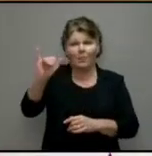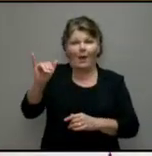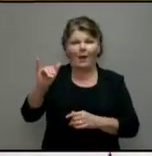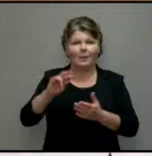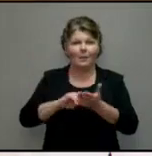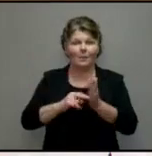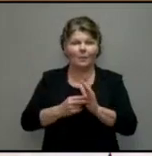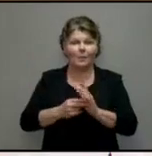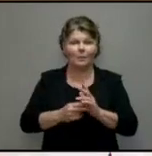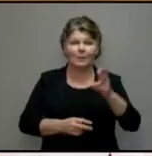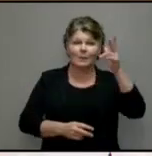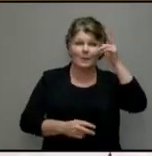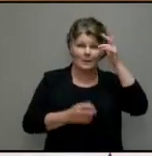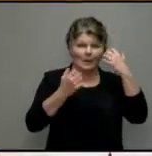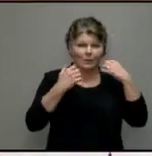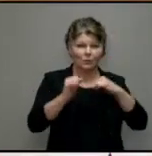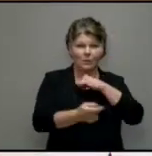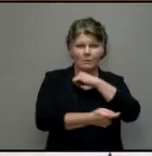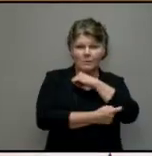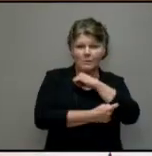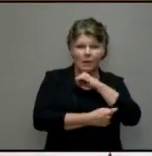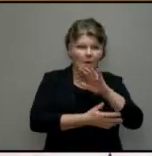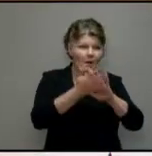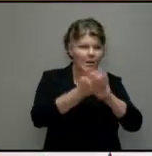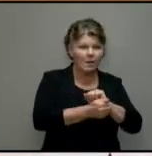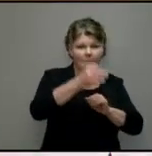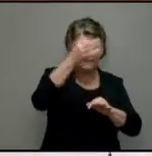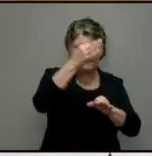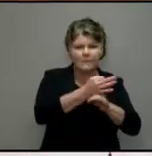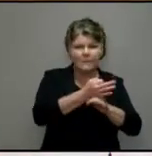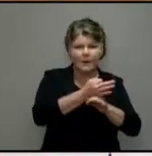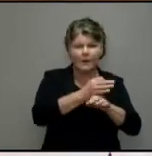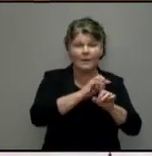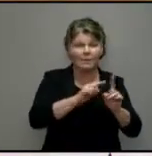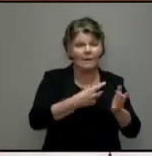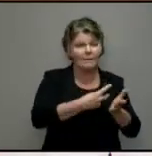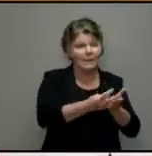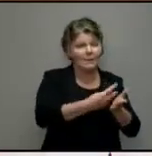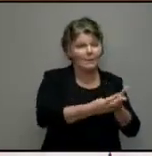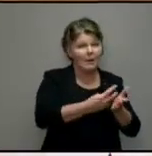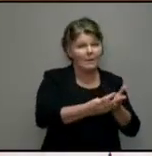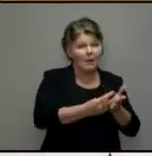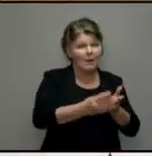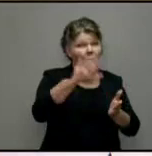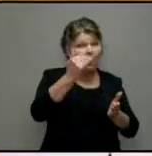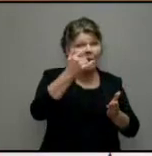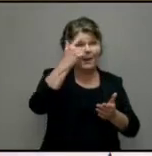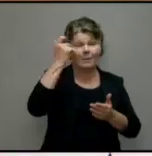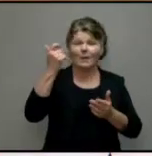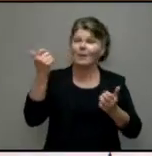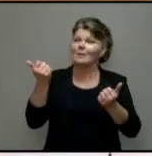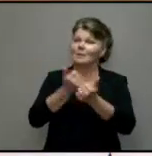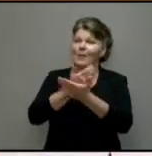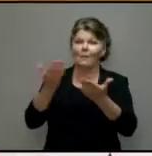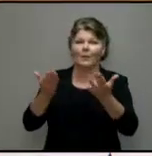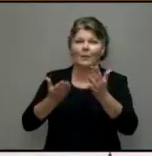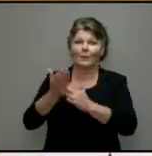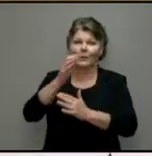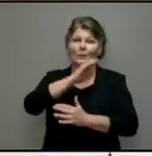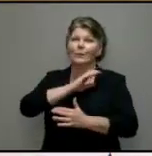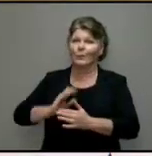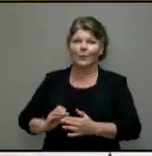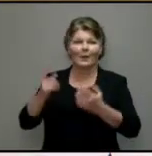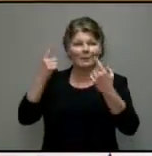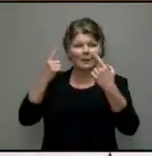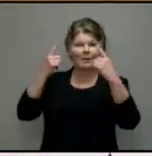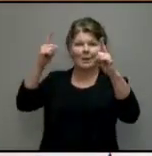mess up our faith in life, but he always fails because the prophecy of everything in Christ accomplished for